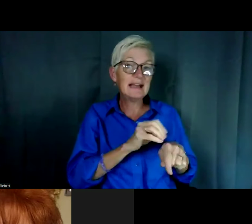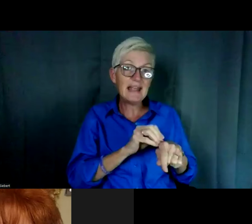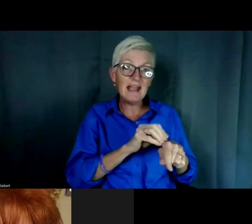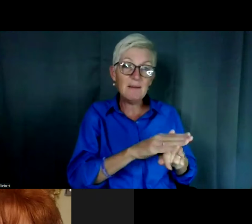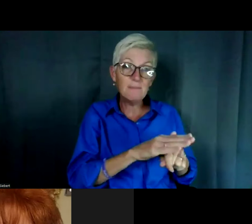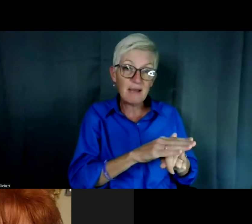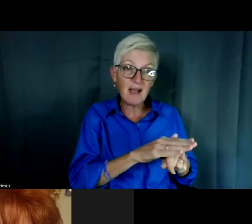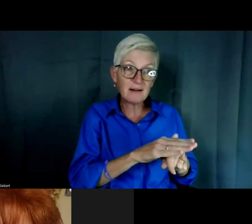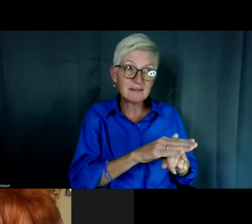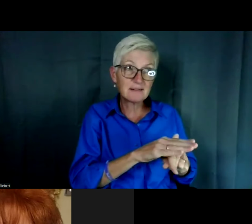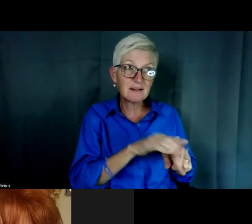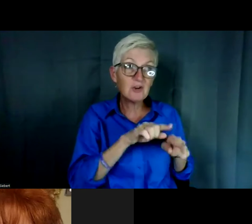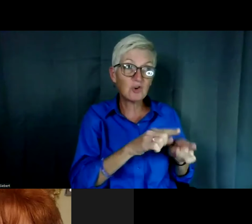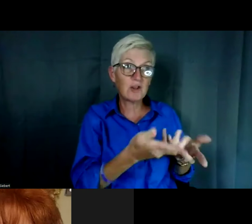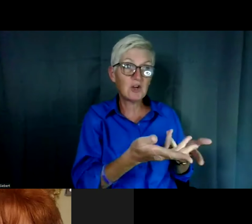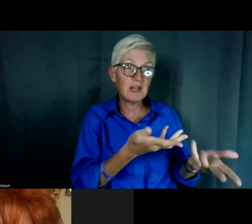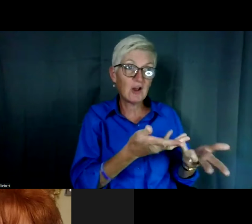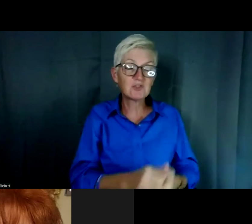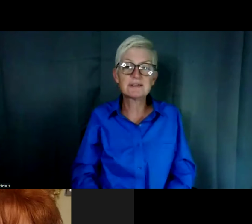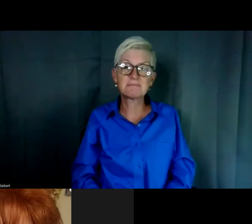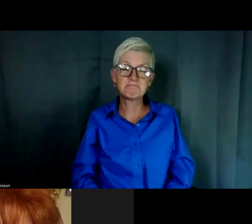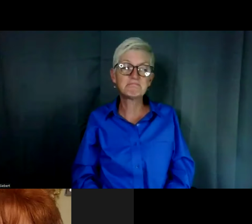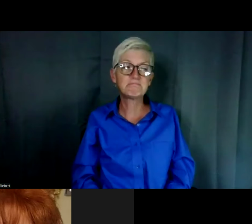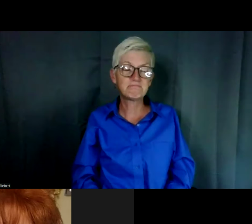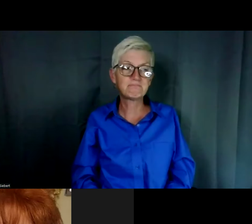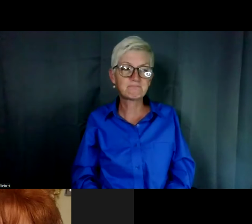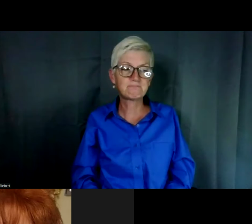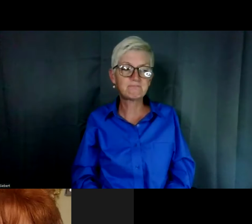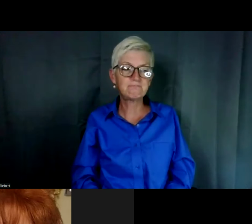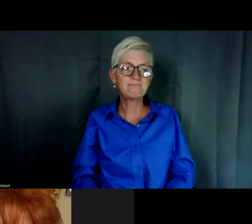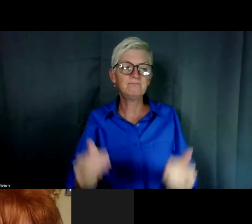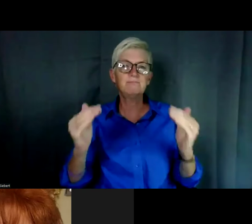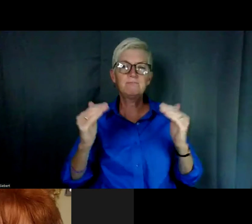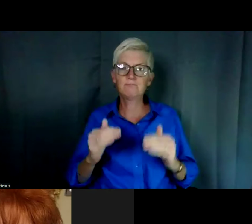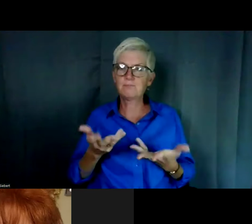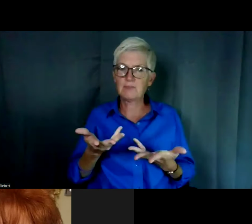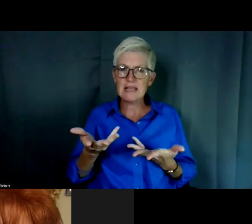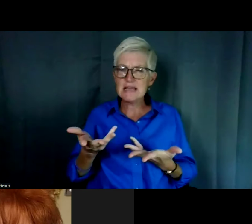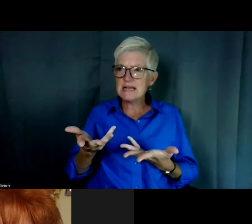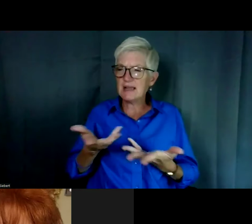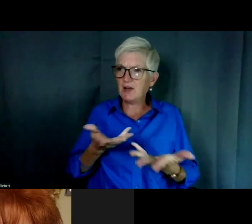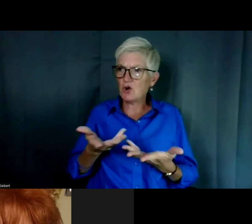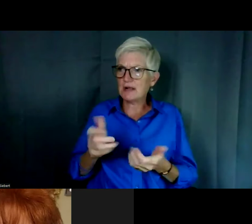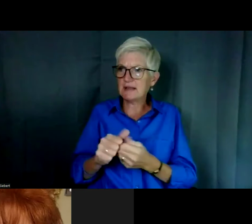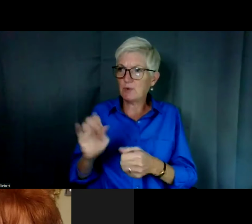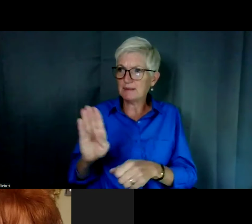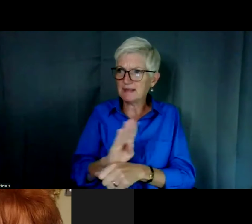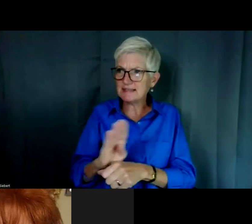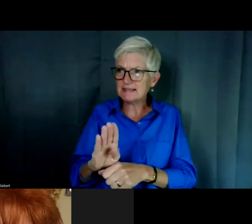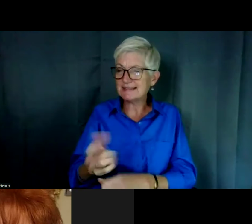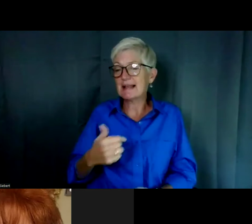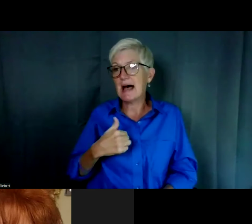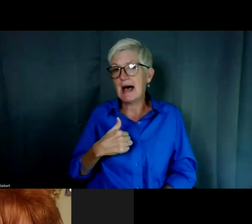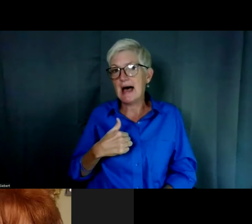with their interactions. Now, in terms of like interacting with businesses, you know, I